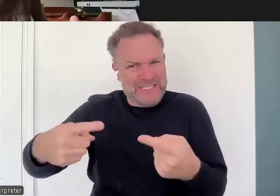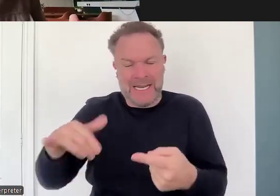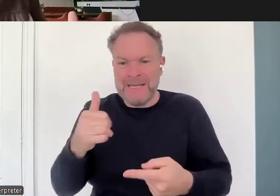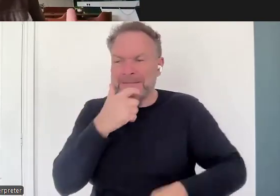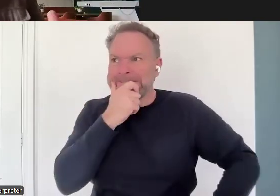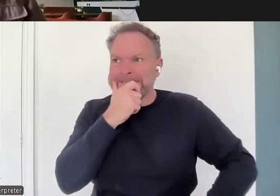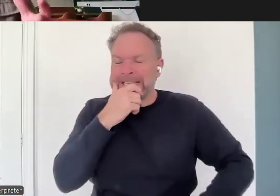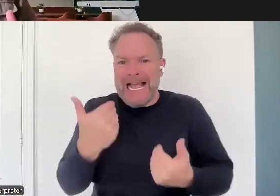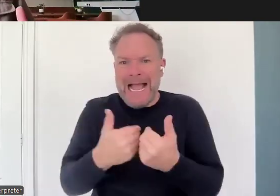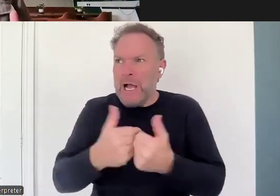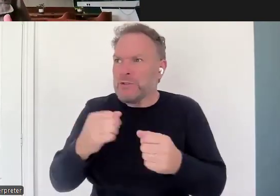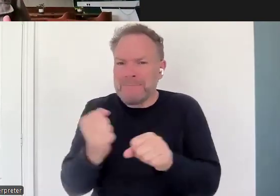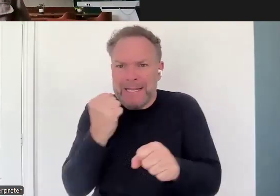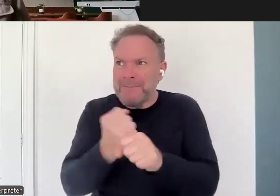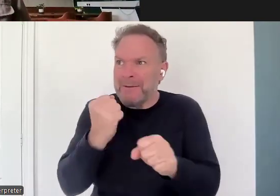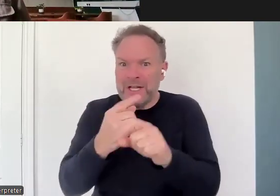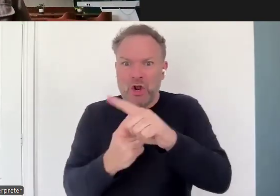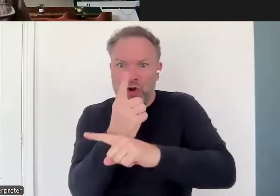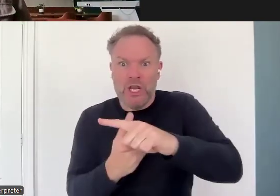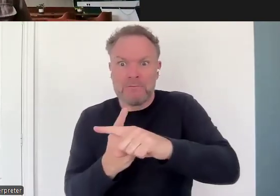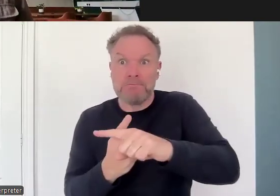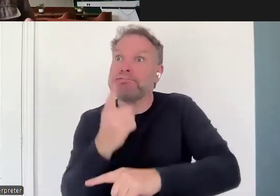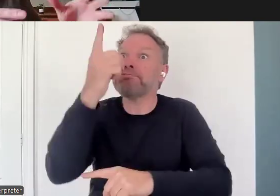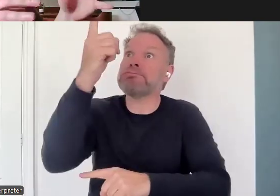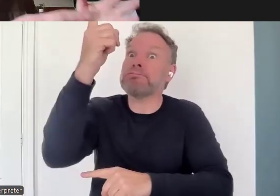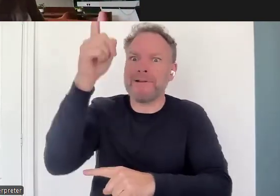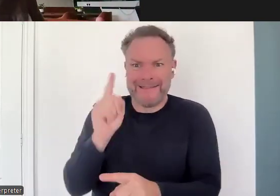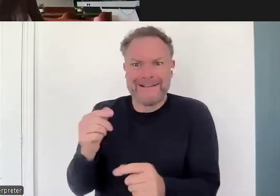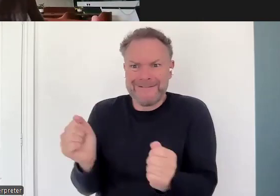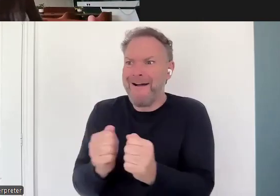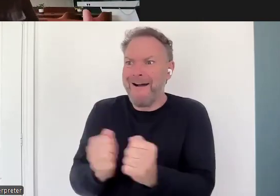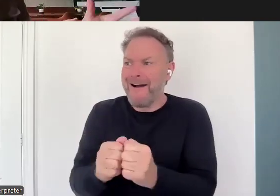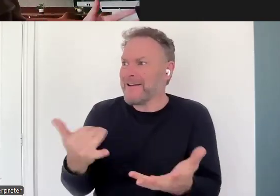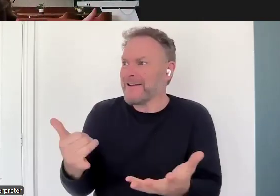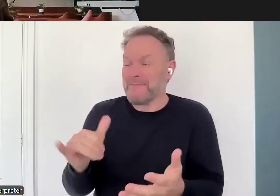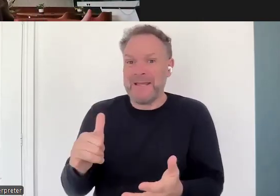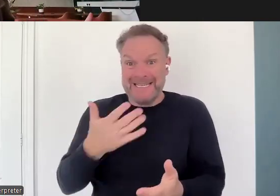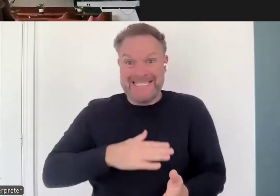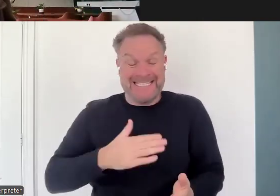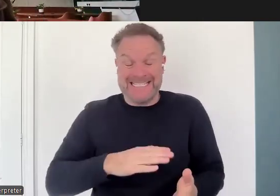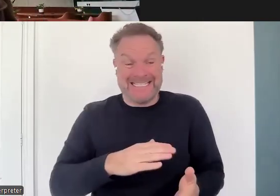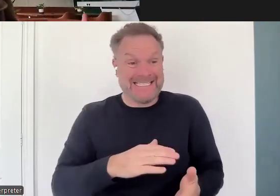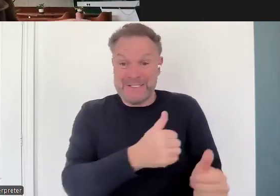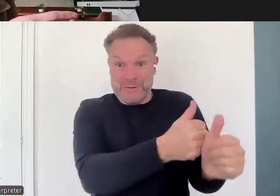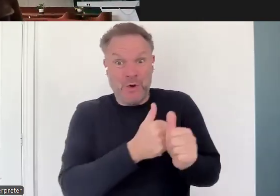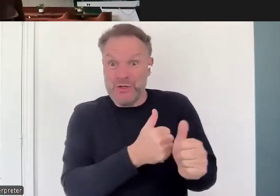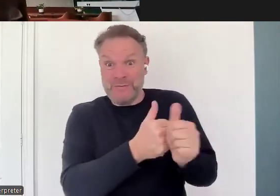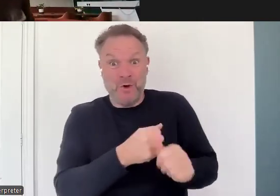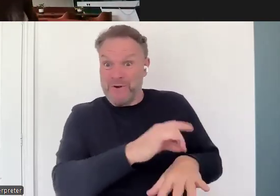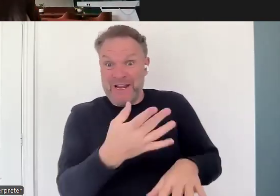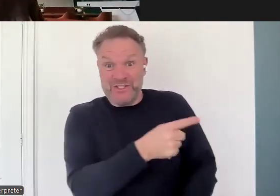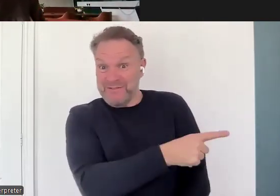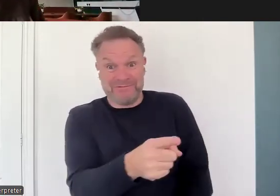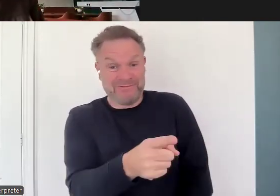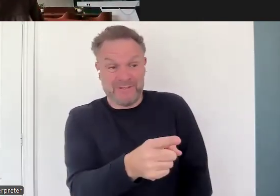rocket. It's much harder than baking a cake. We might need some professional support. We might need some technical training, but there's still